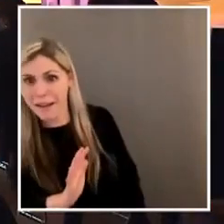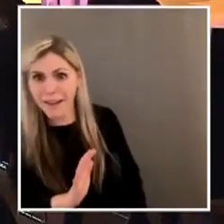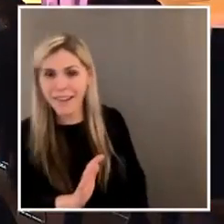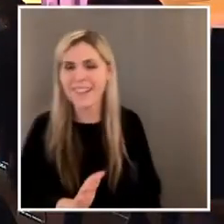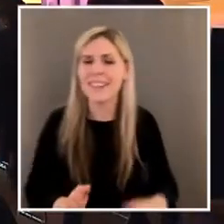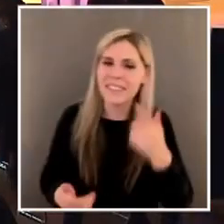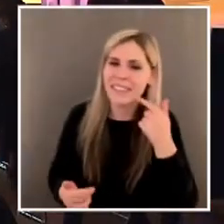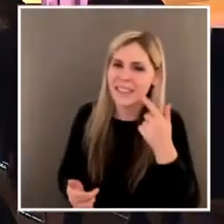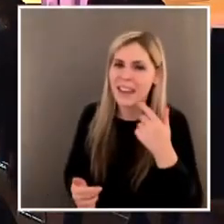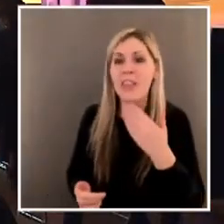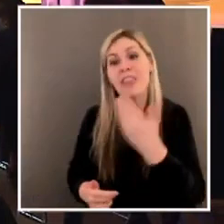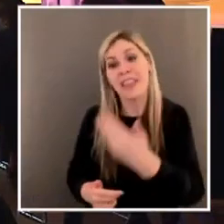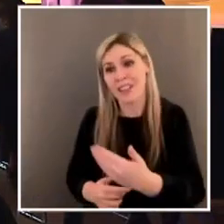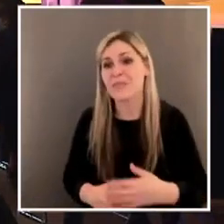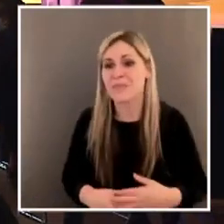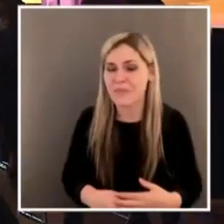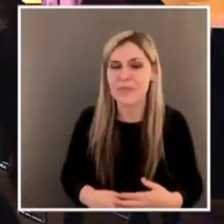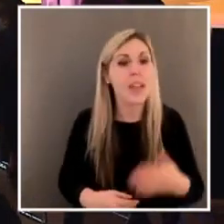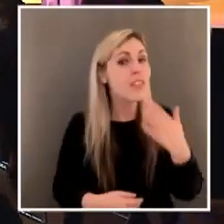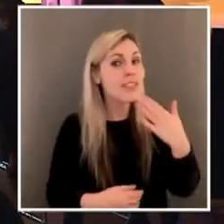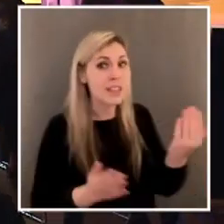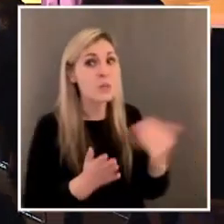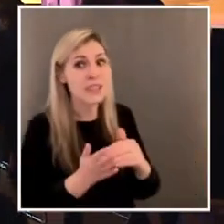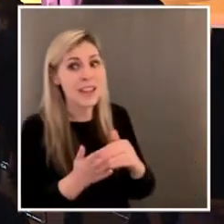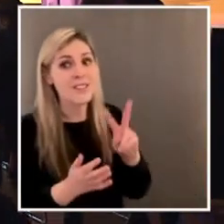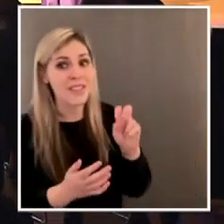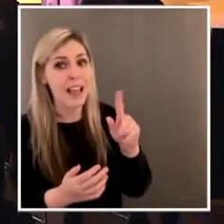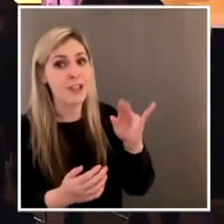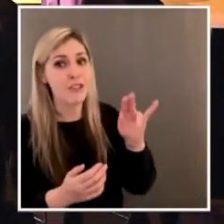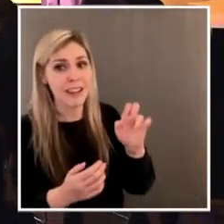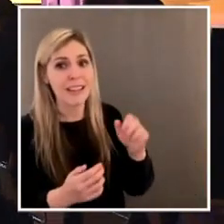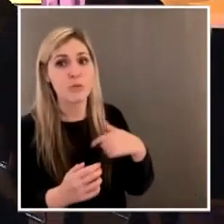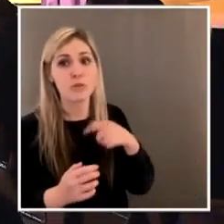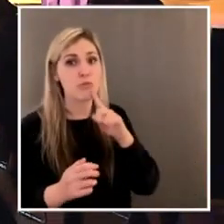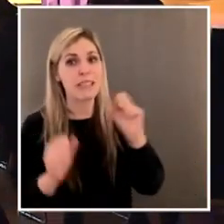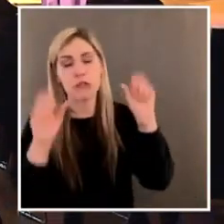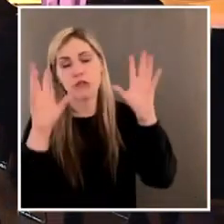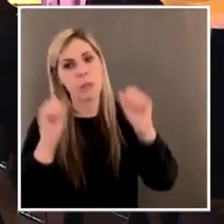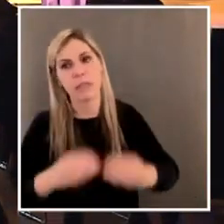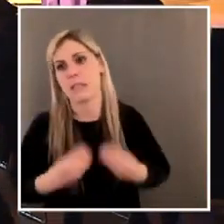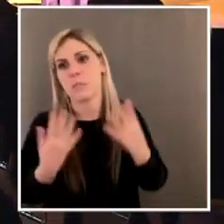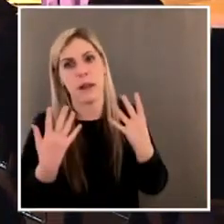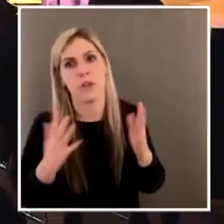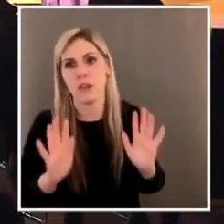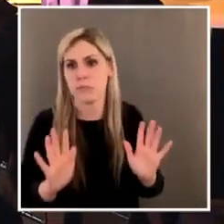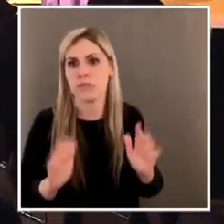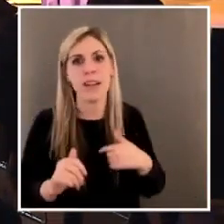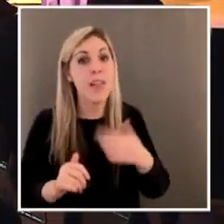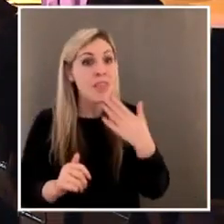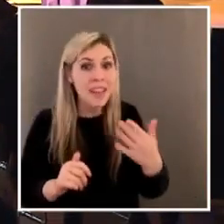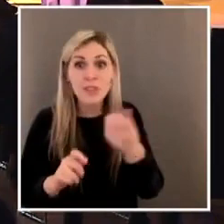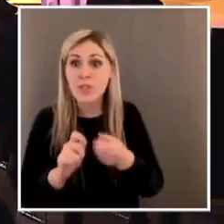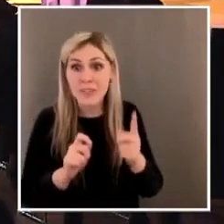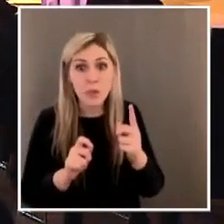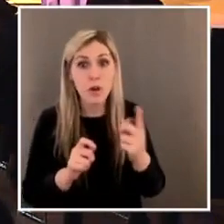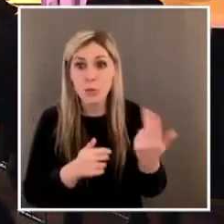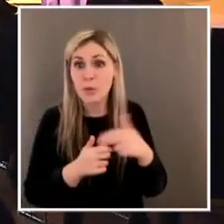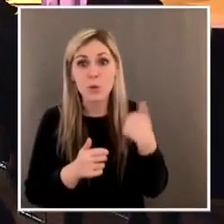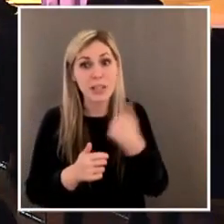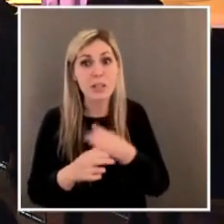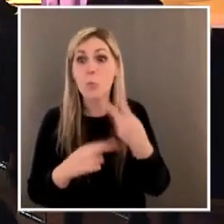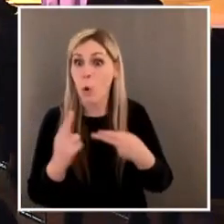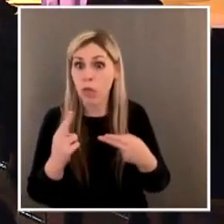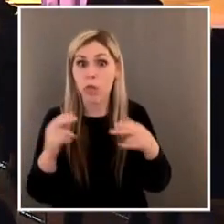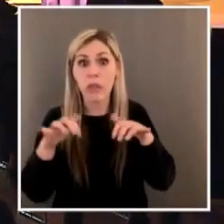Thank you, LaShonda. Thank you again, Valerie. This was incredibly inspiring. Thank you to everyone who joined us both